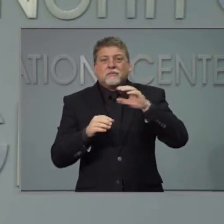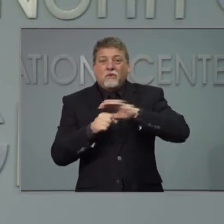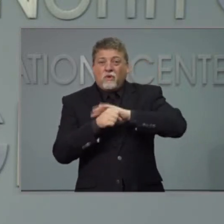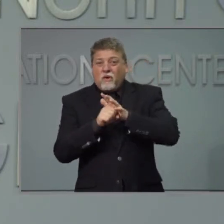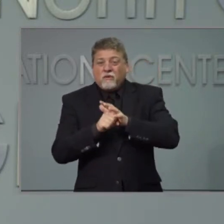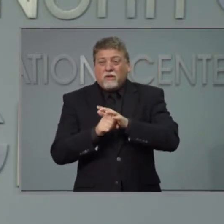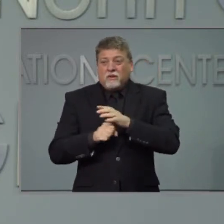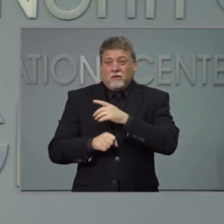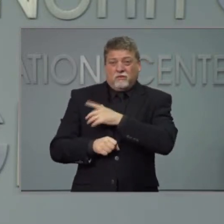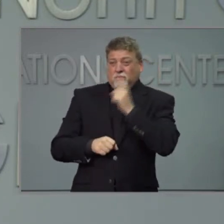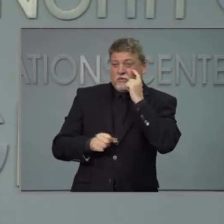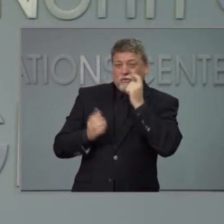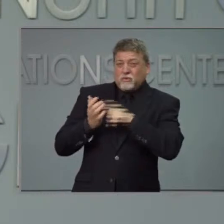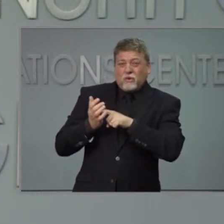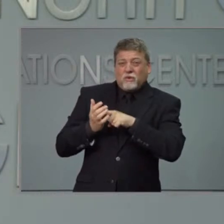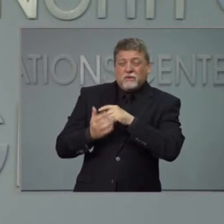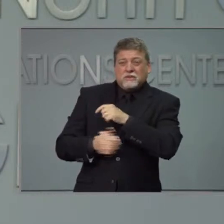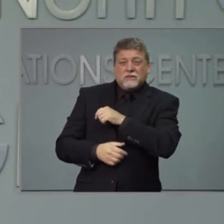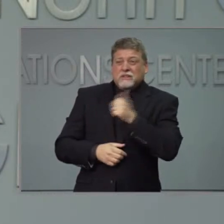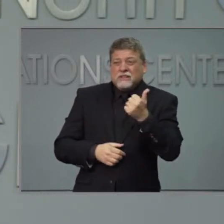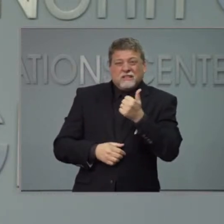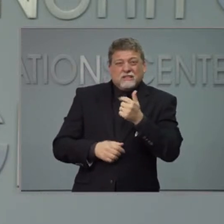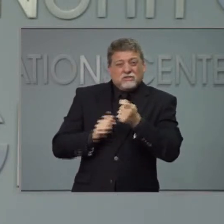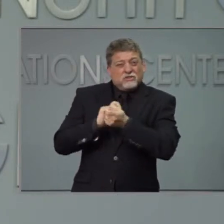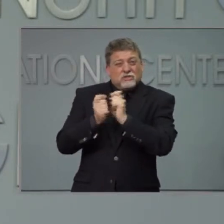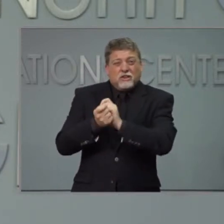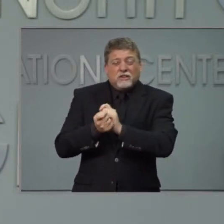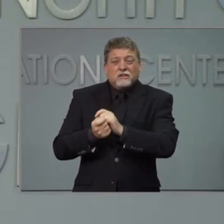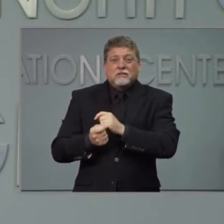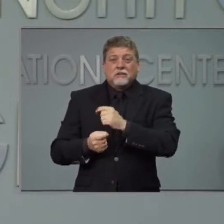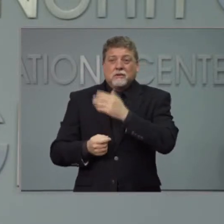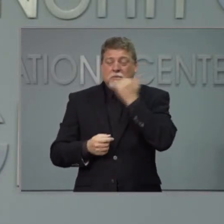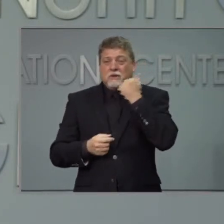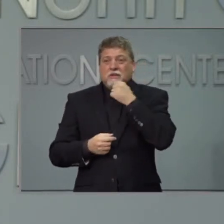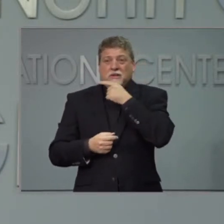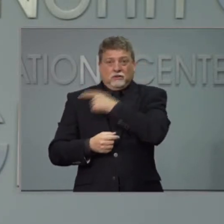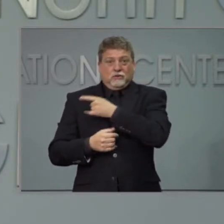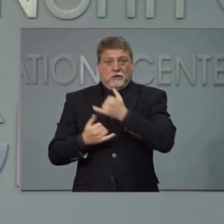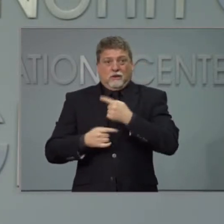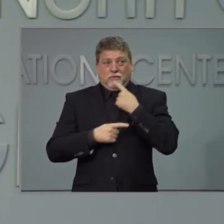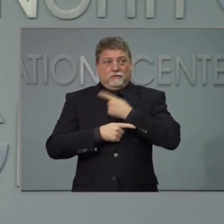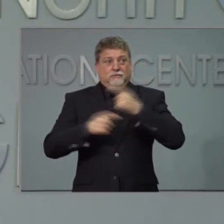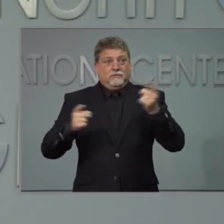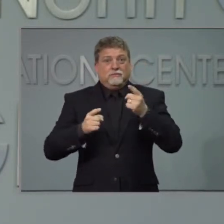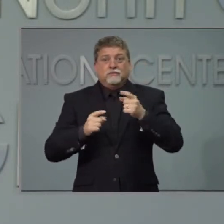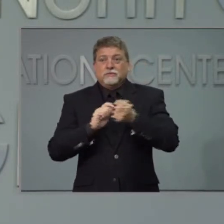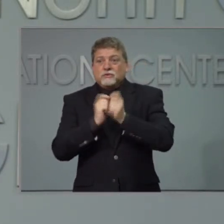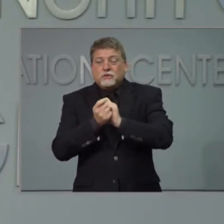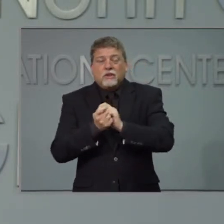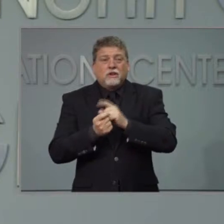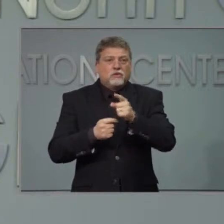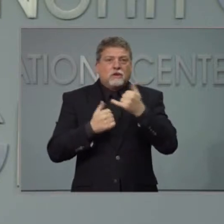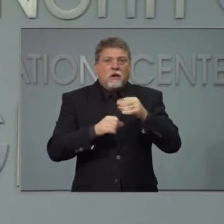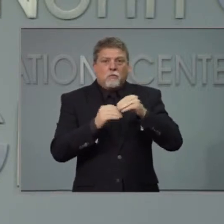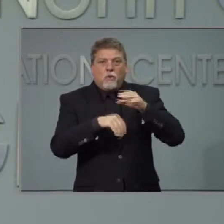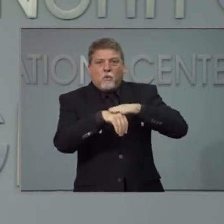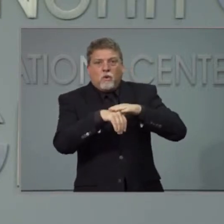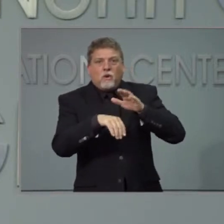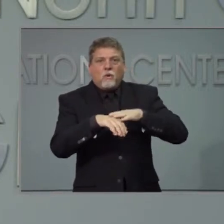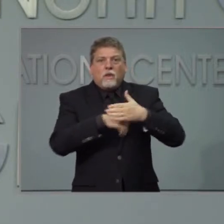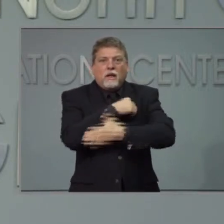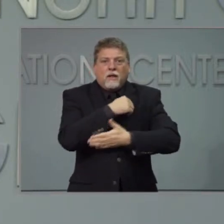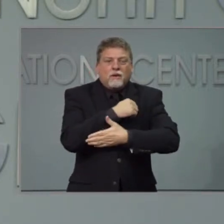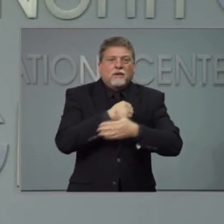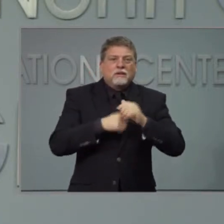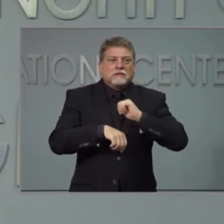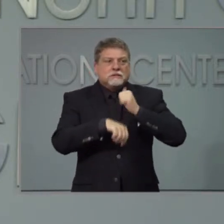of weeks, particularly as you were implementing these changes and advising the counties and communities about the alerts